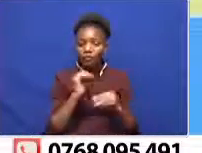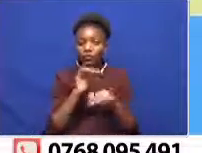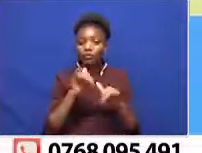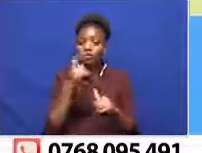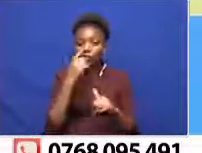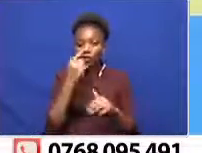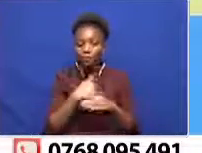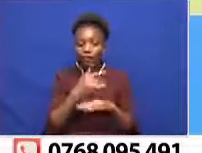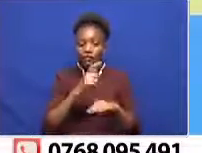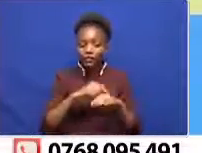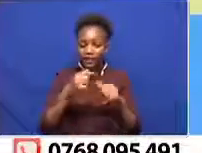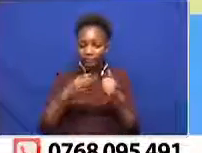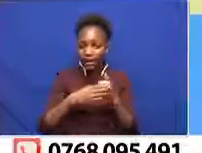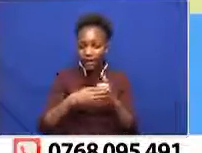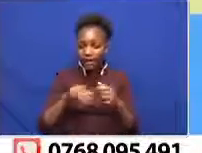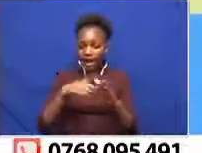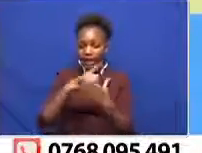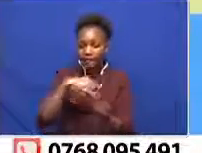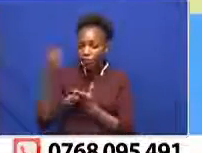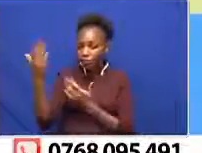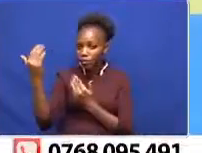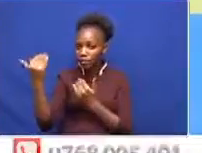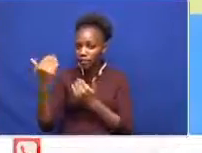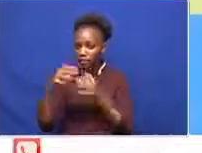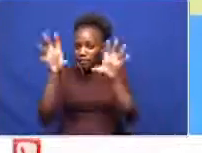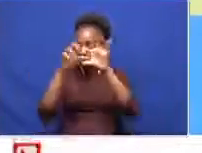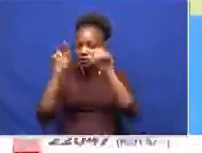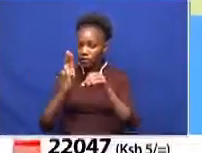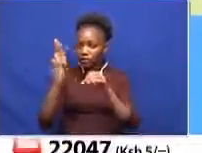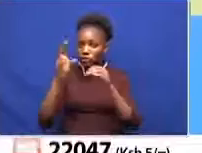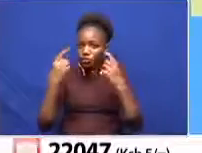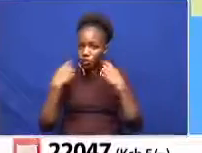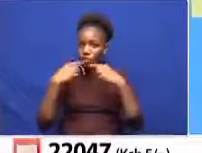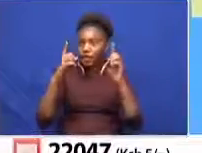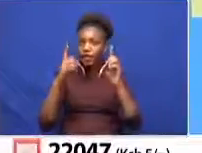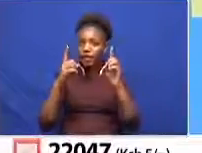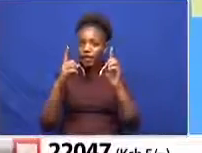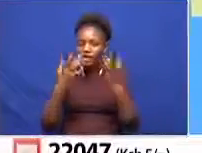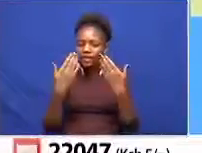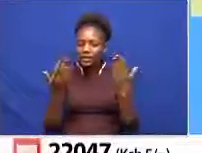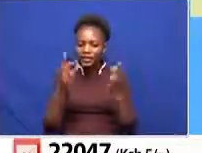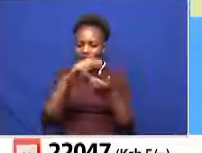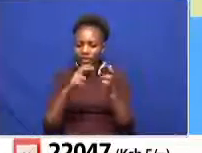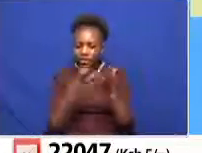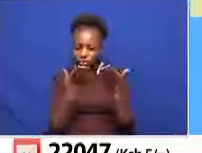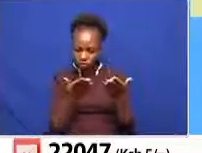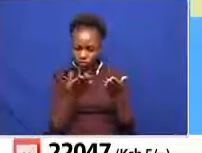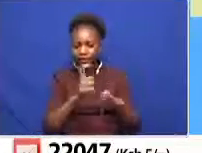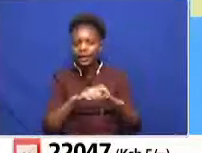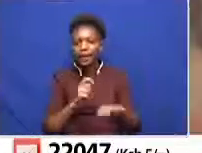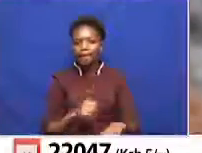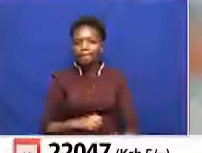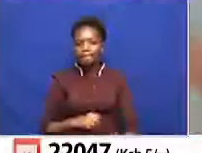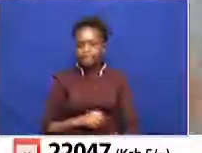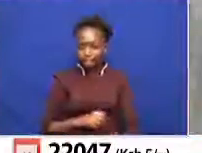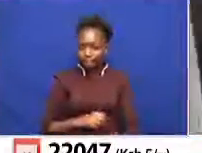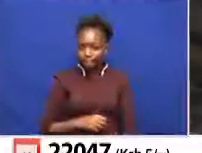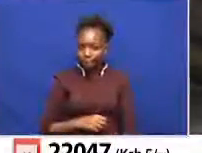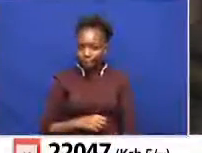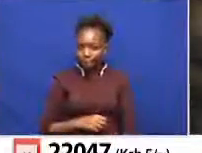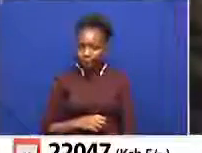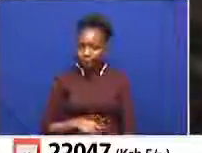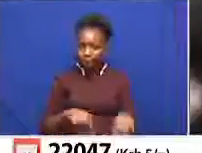that the head of state should be making a statement that will address some of these issues very shortly. A total